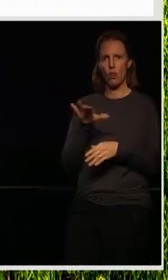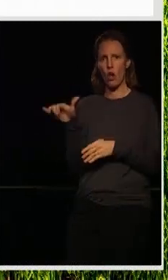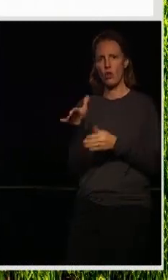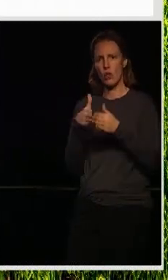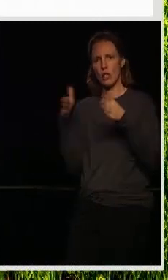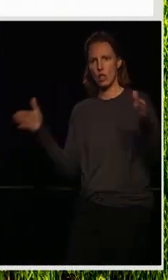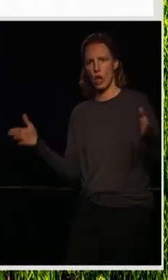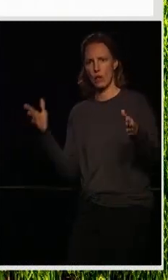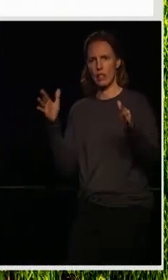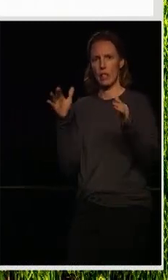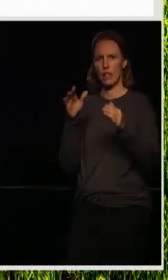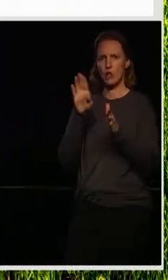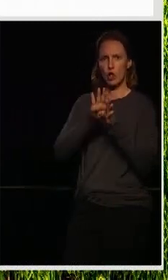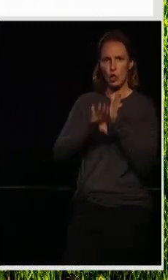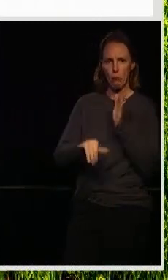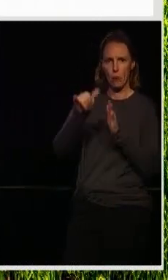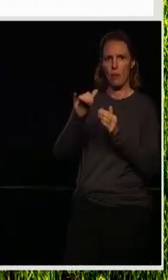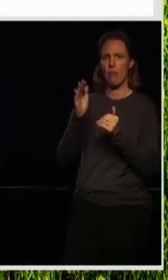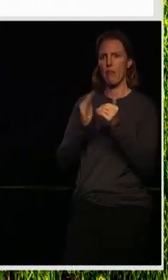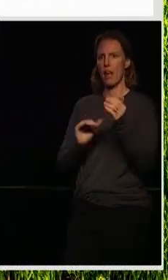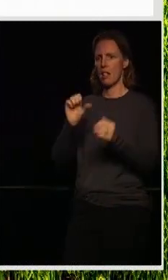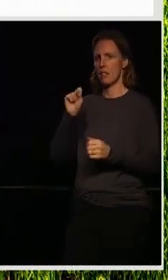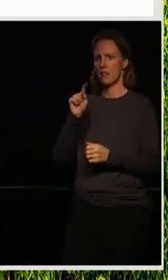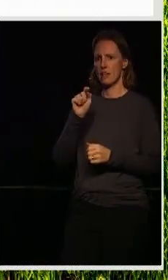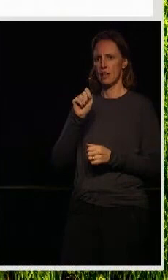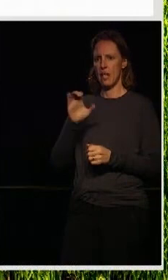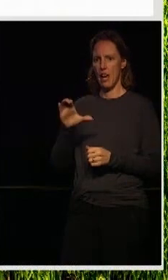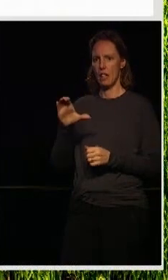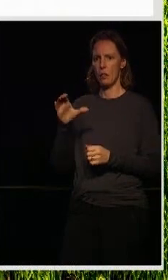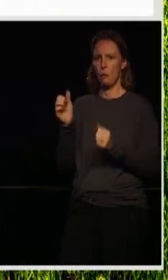cheaper than static configurations with 20